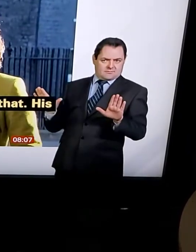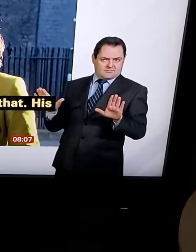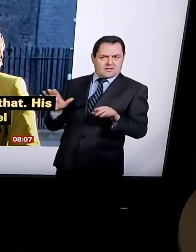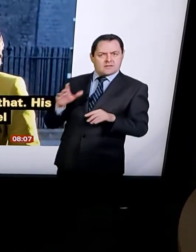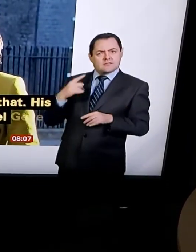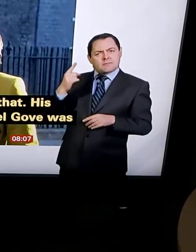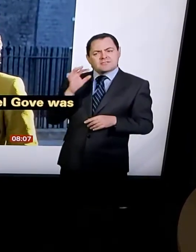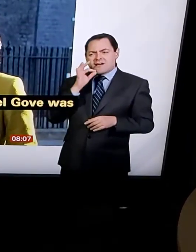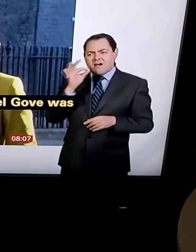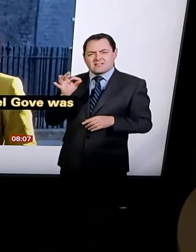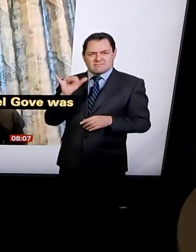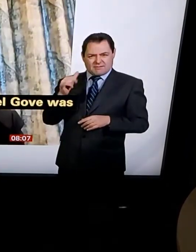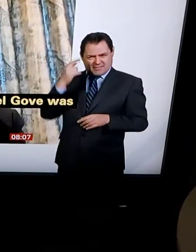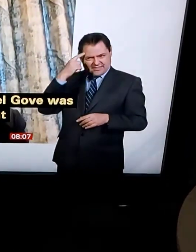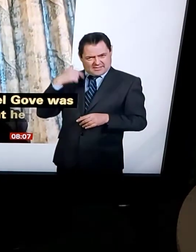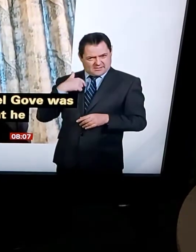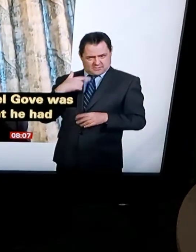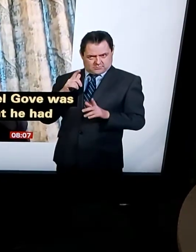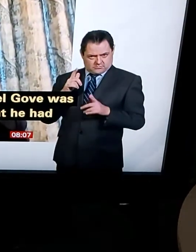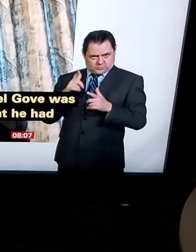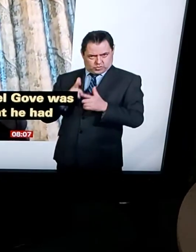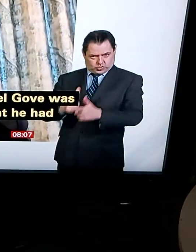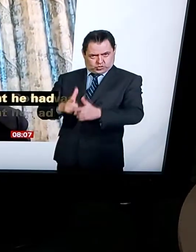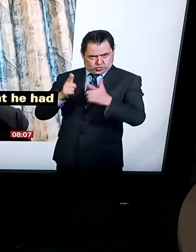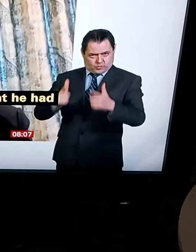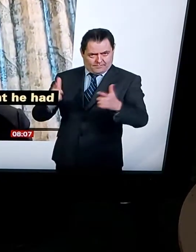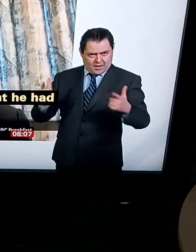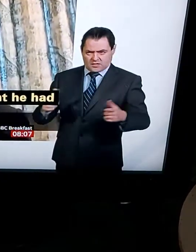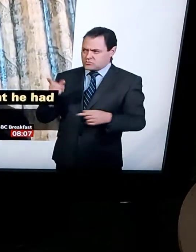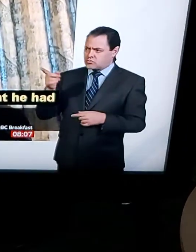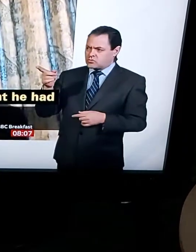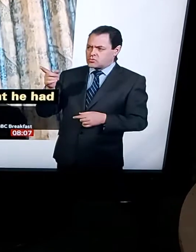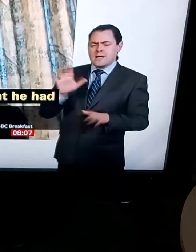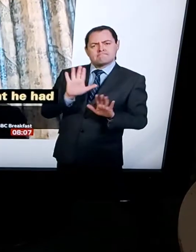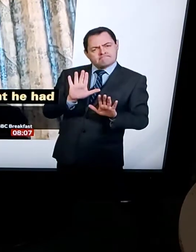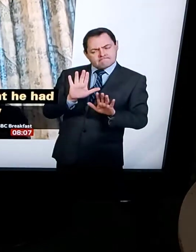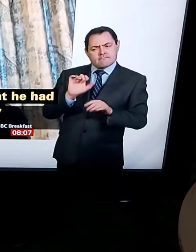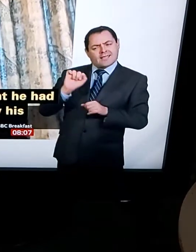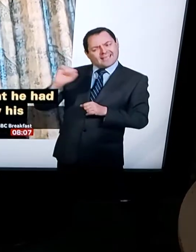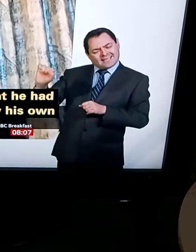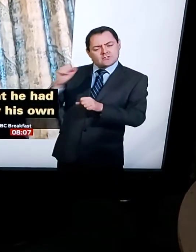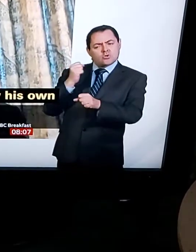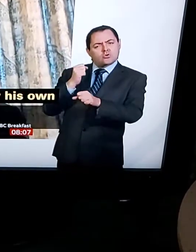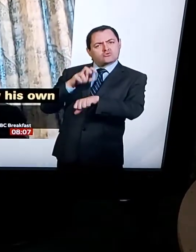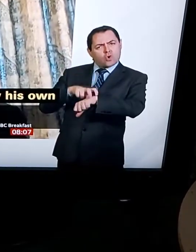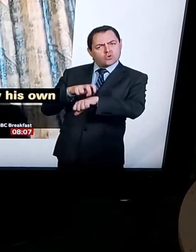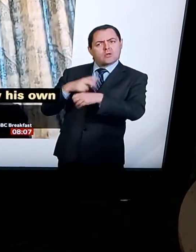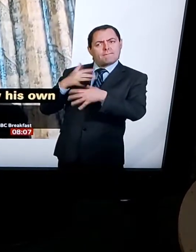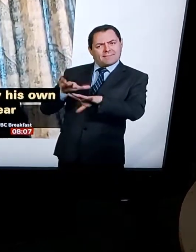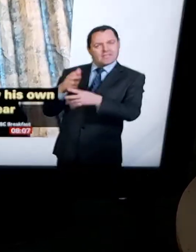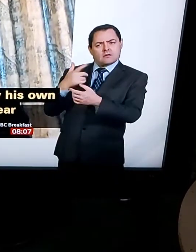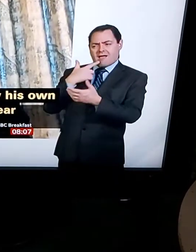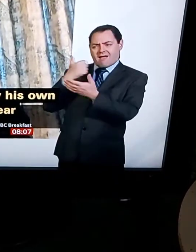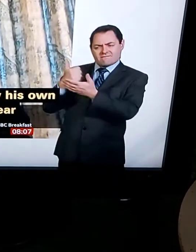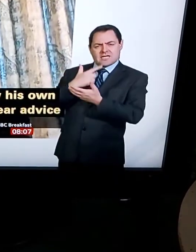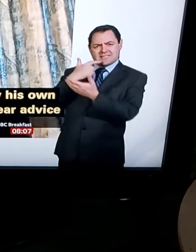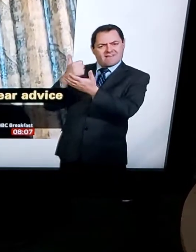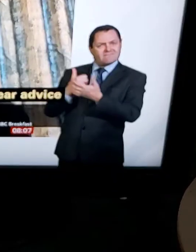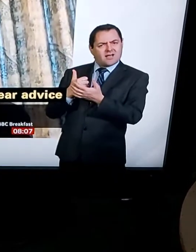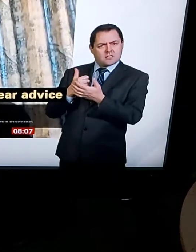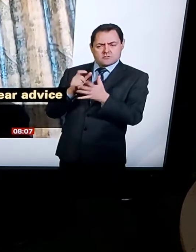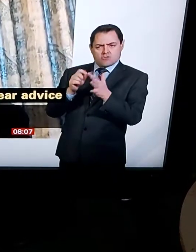far? His own doctors have given him clear advice at every stage, which the Prime Minister has followed. And the Prime Minister